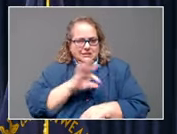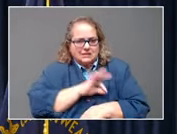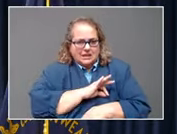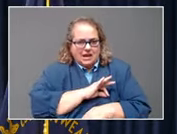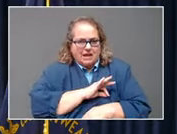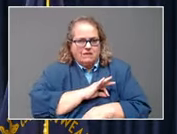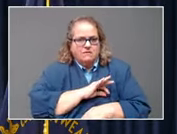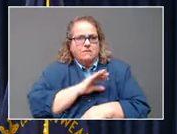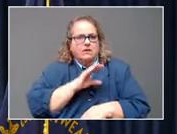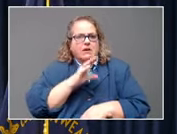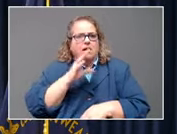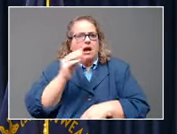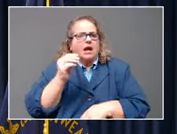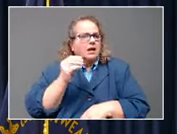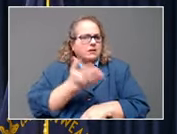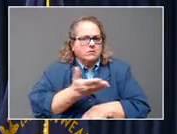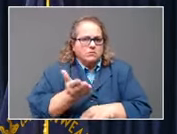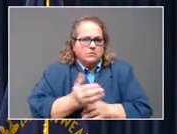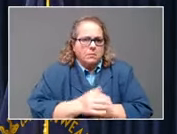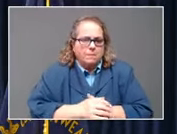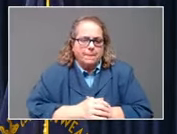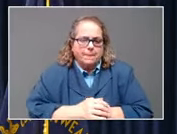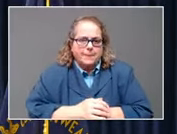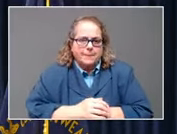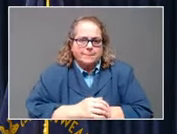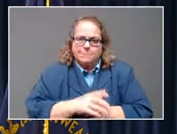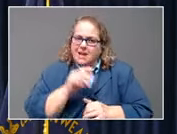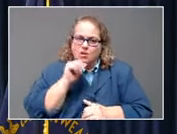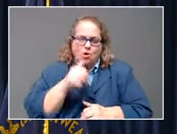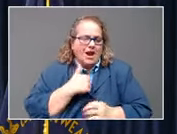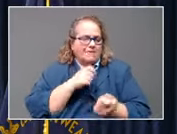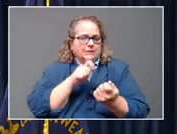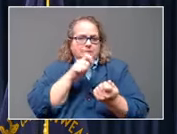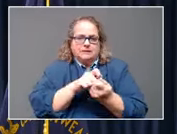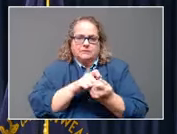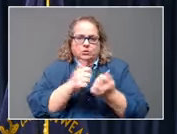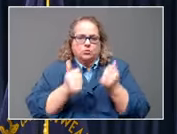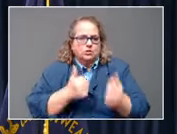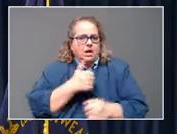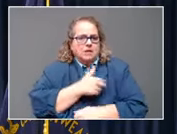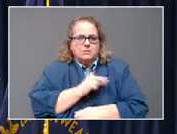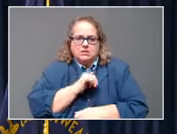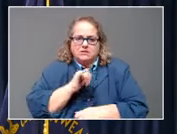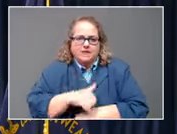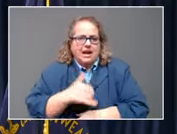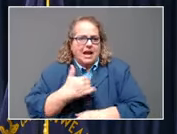they have to? I don't have the specific hospitals that have